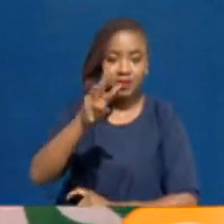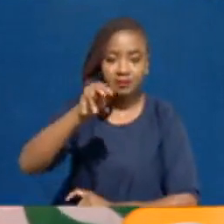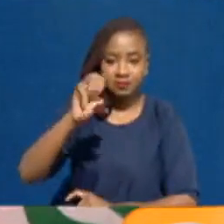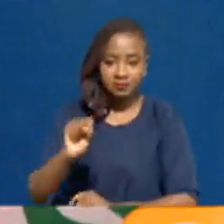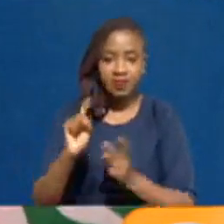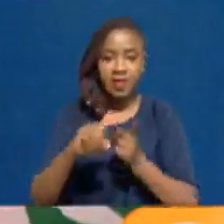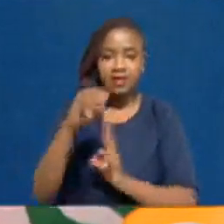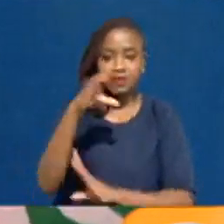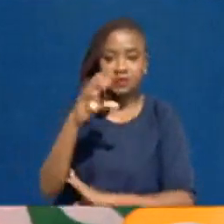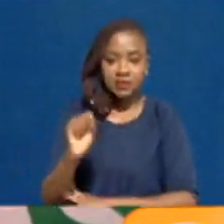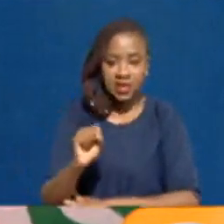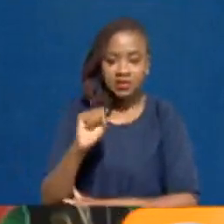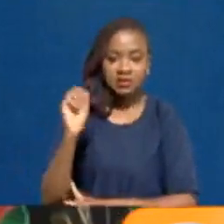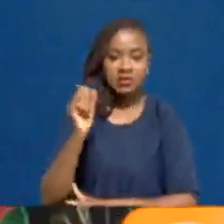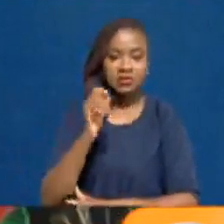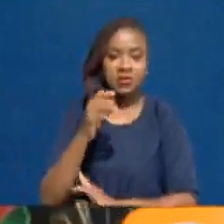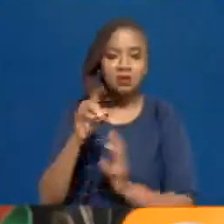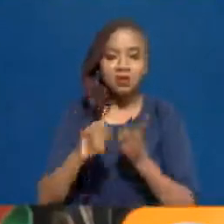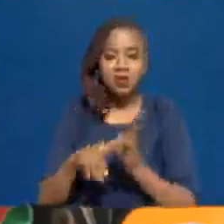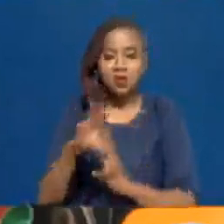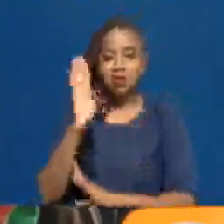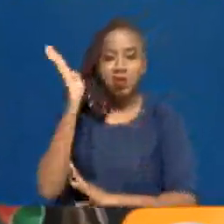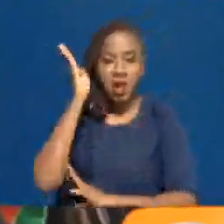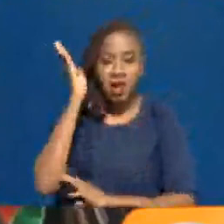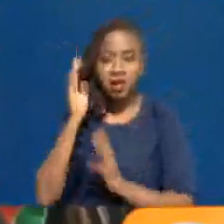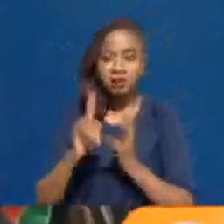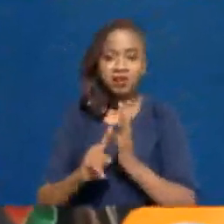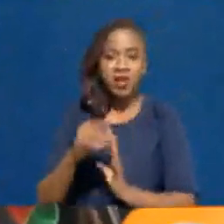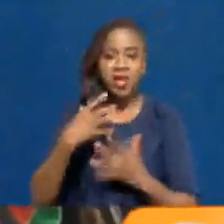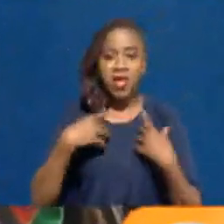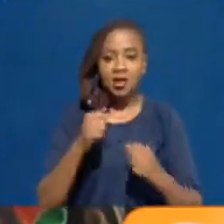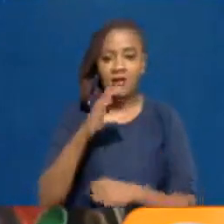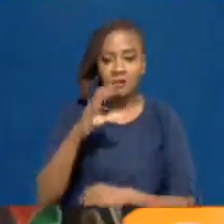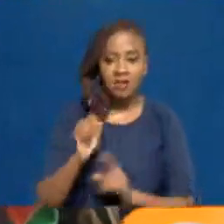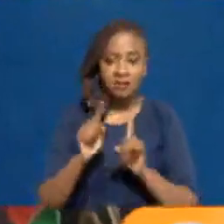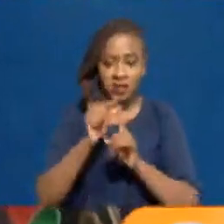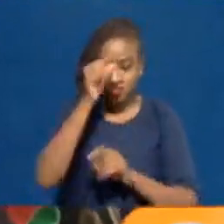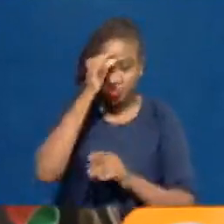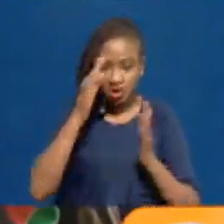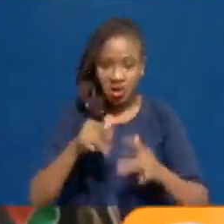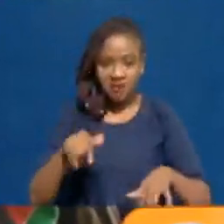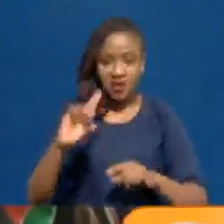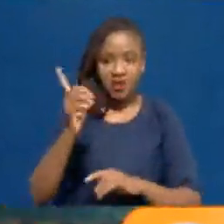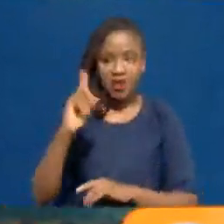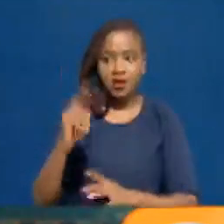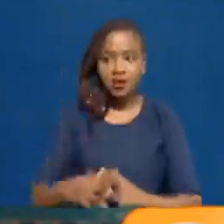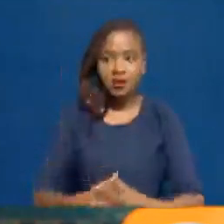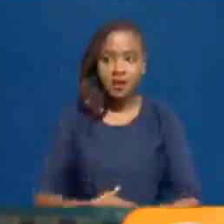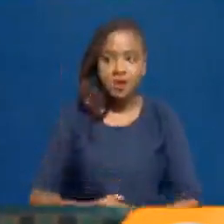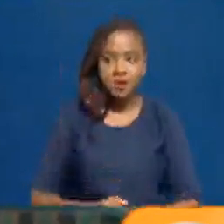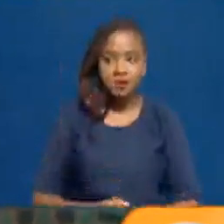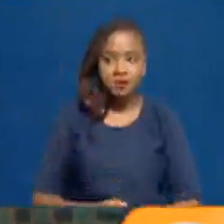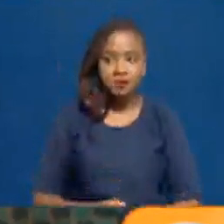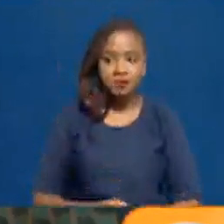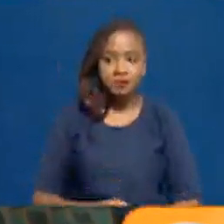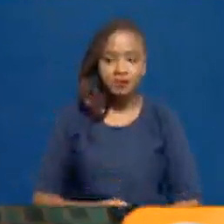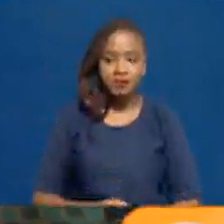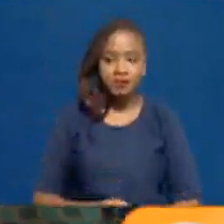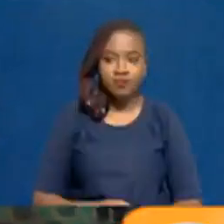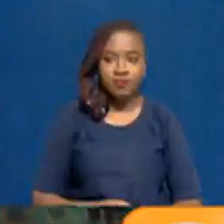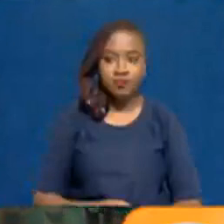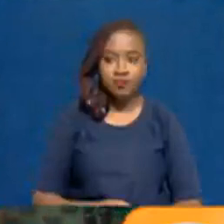Aisha Juma, Aiden Duale, Susan Nakhumicha and Nairobi Governor Johnson Sakaja, among others. This table